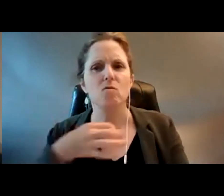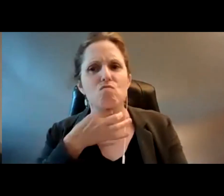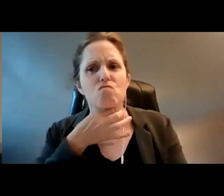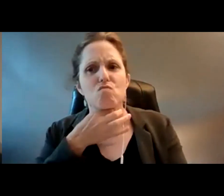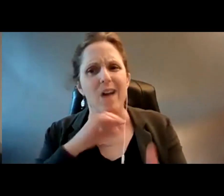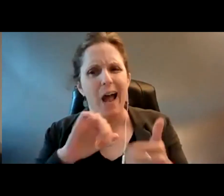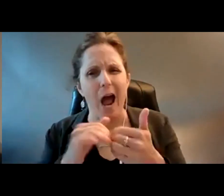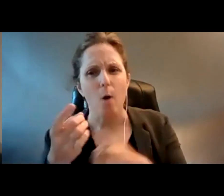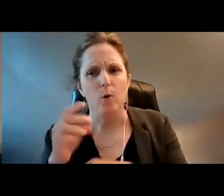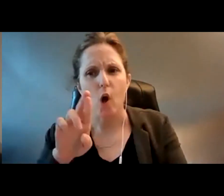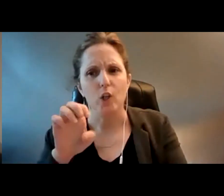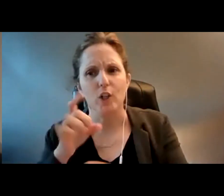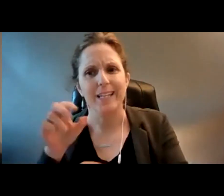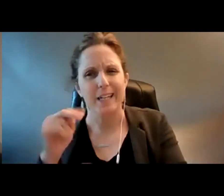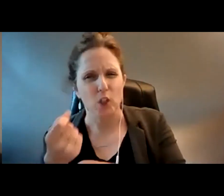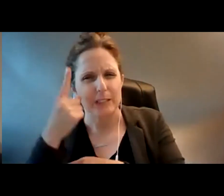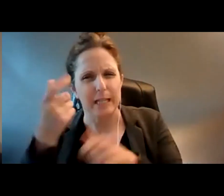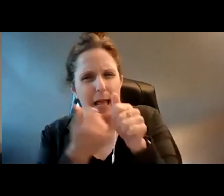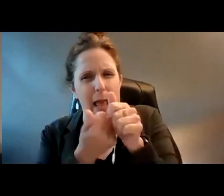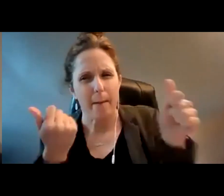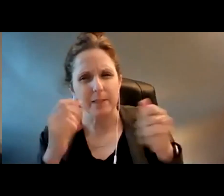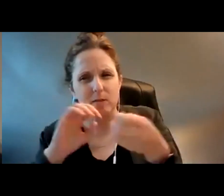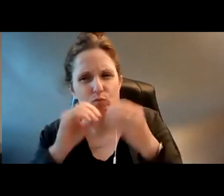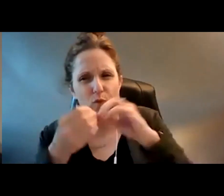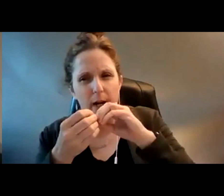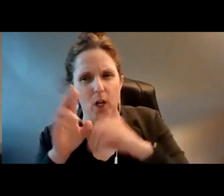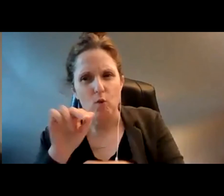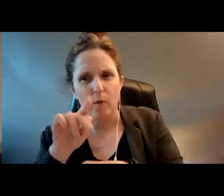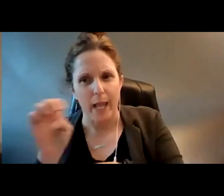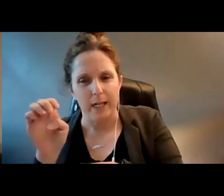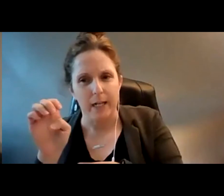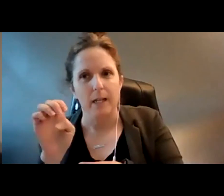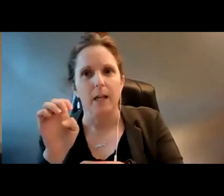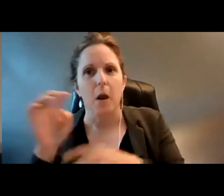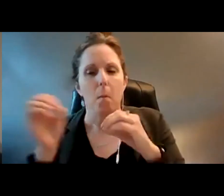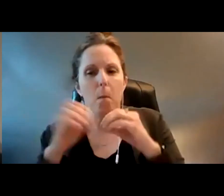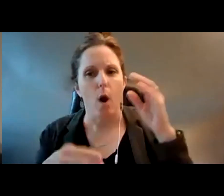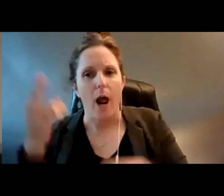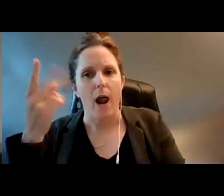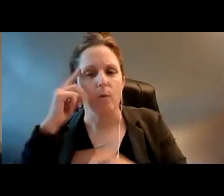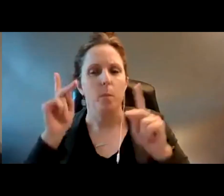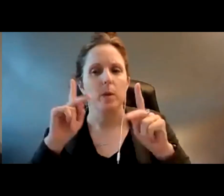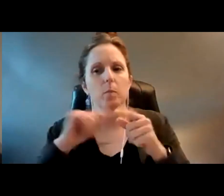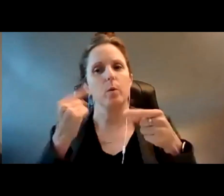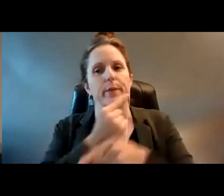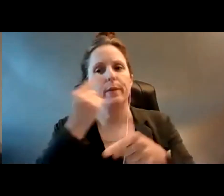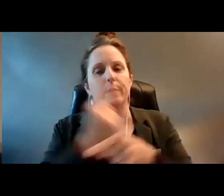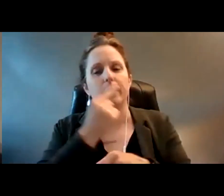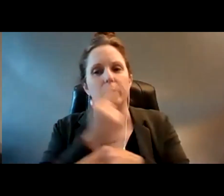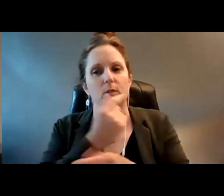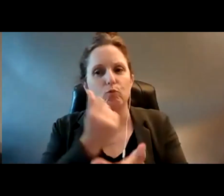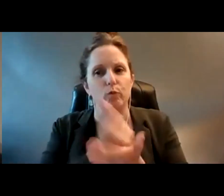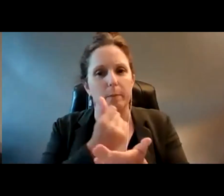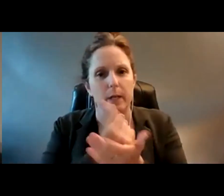first question is from Margaret Geyer, and she asks, I'm curious about